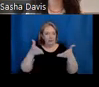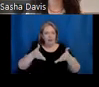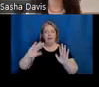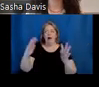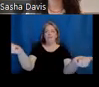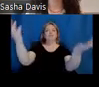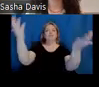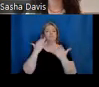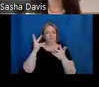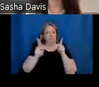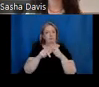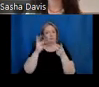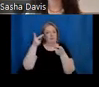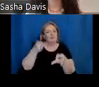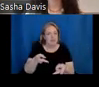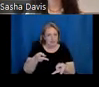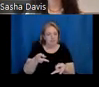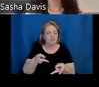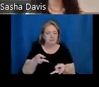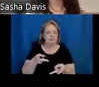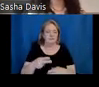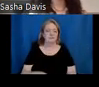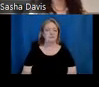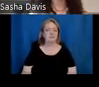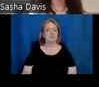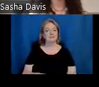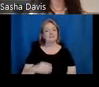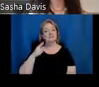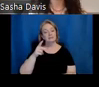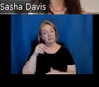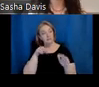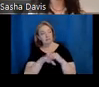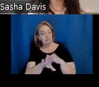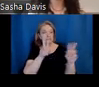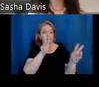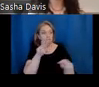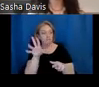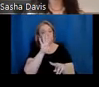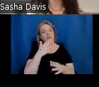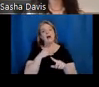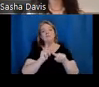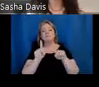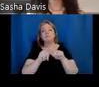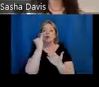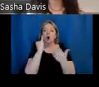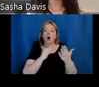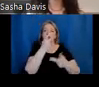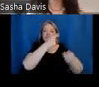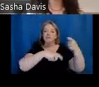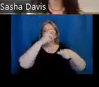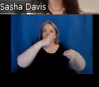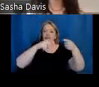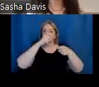for public visitation. Take in one of the rotating contemporary exhibitions or attend a lecture in the